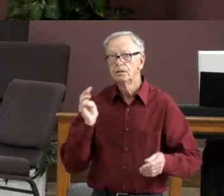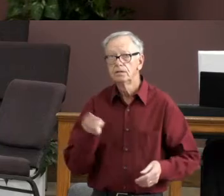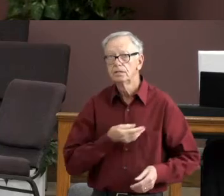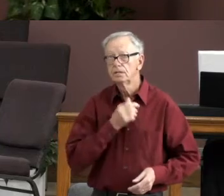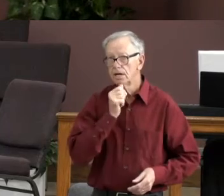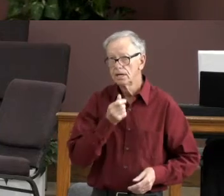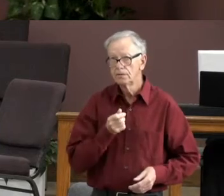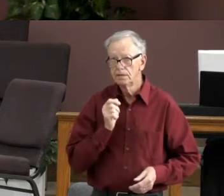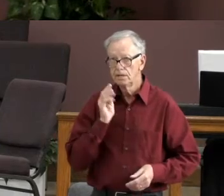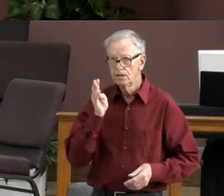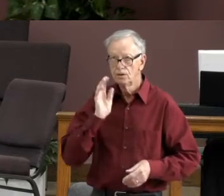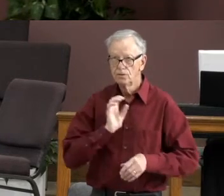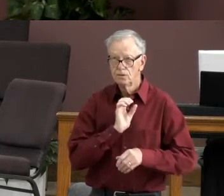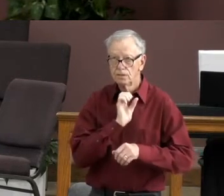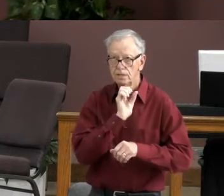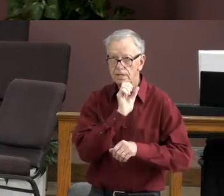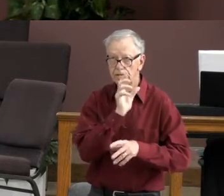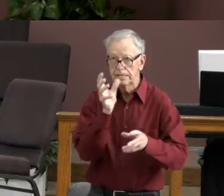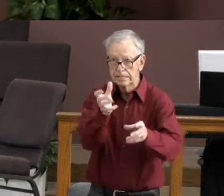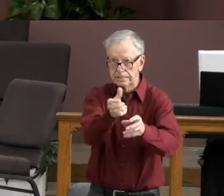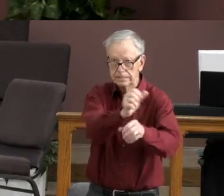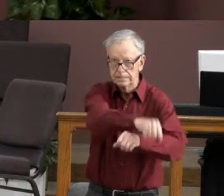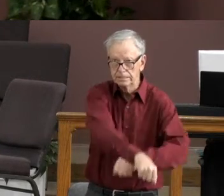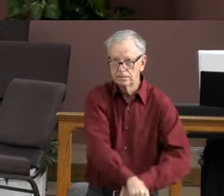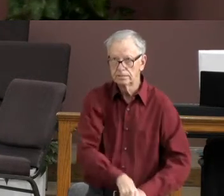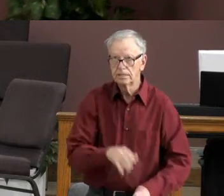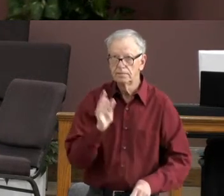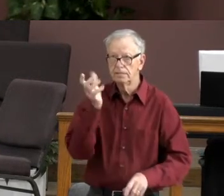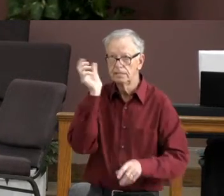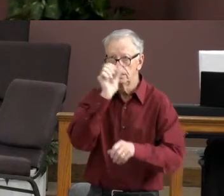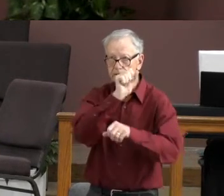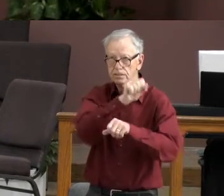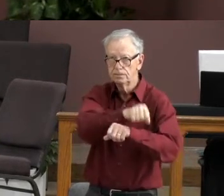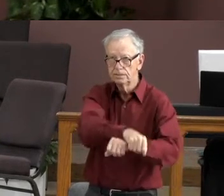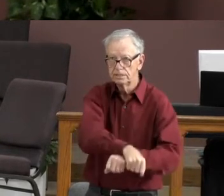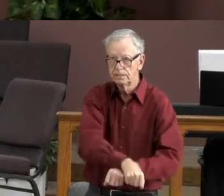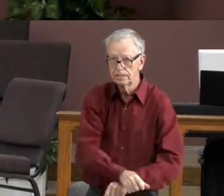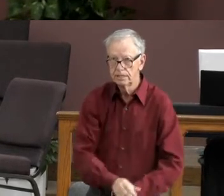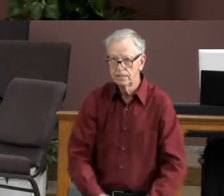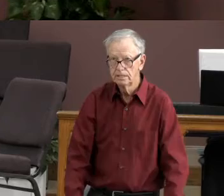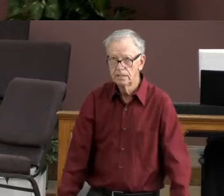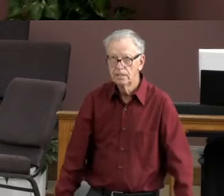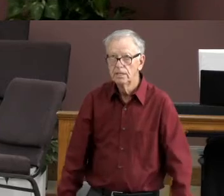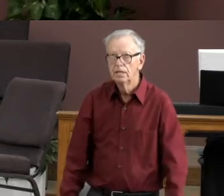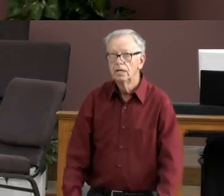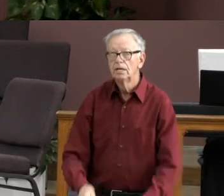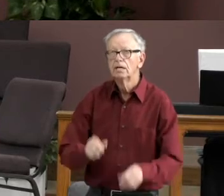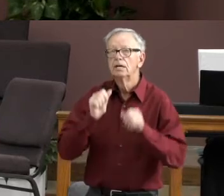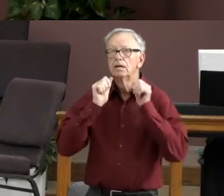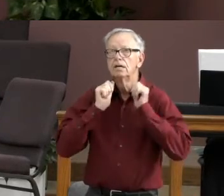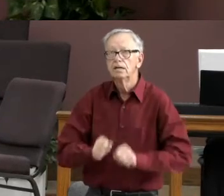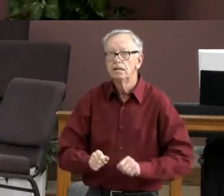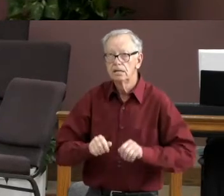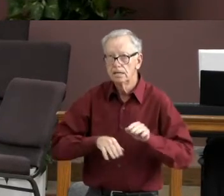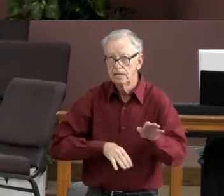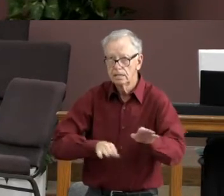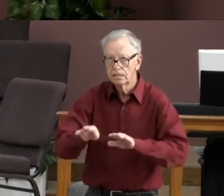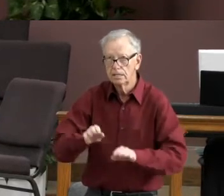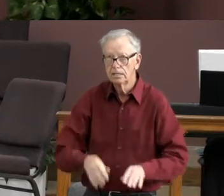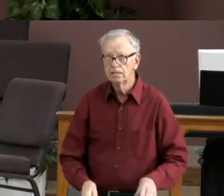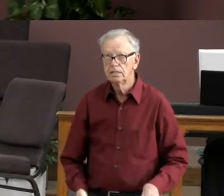We will not be overtaken, we will not be overcome. I can